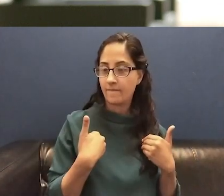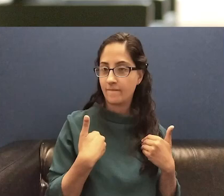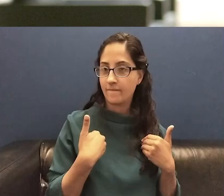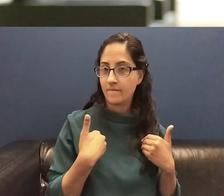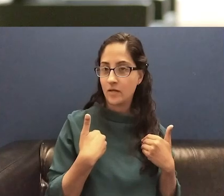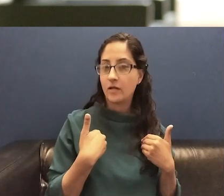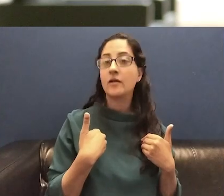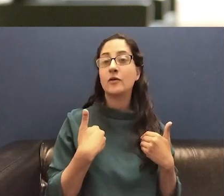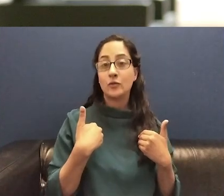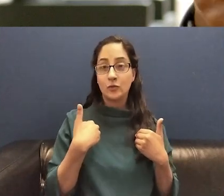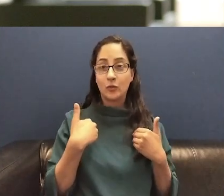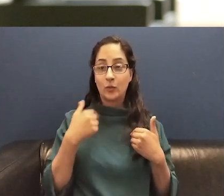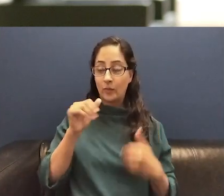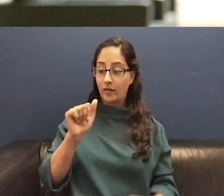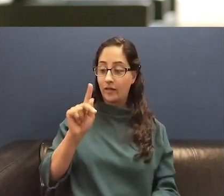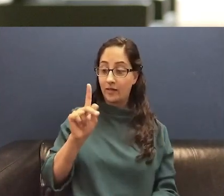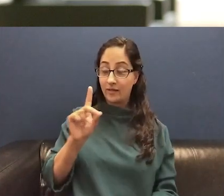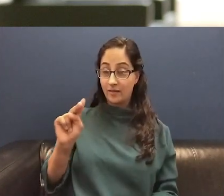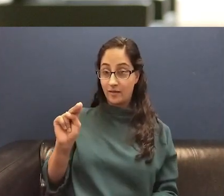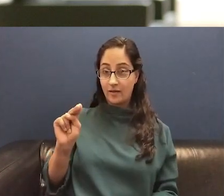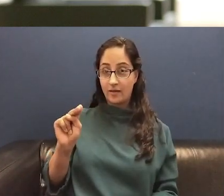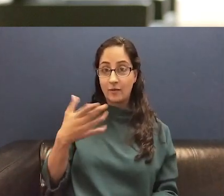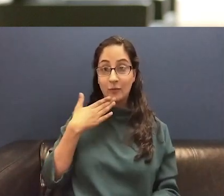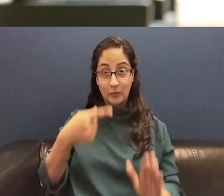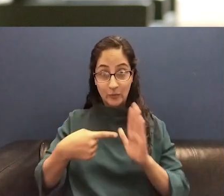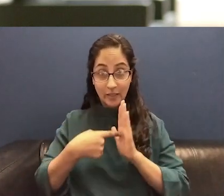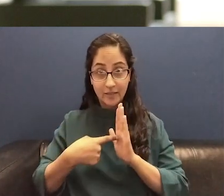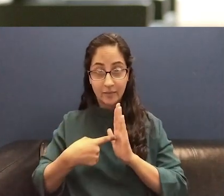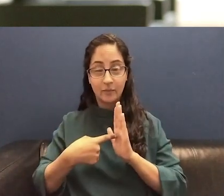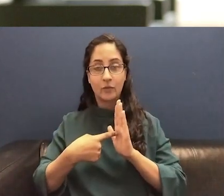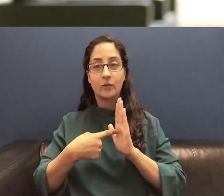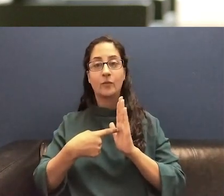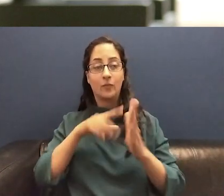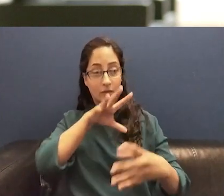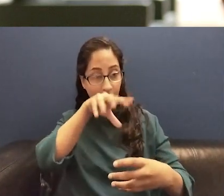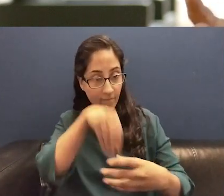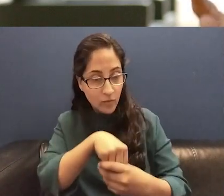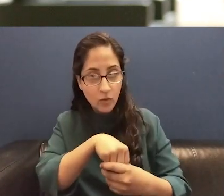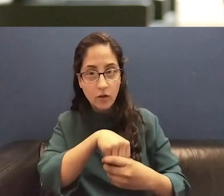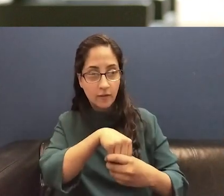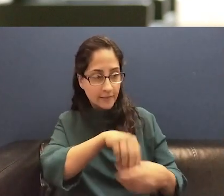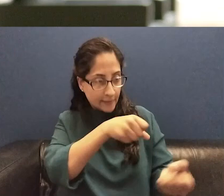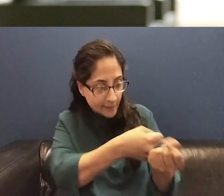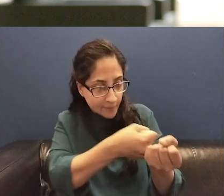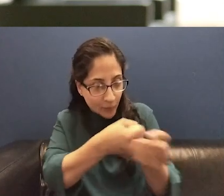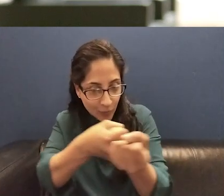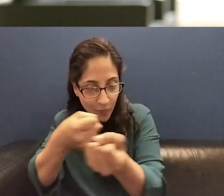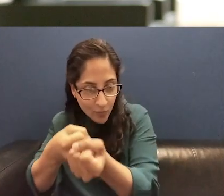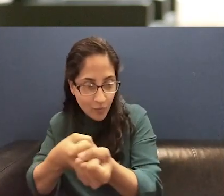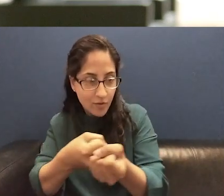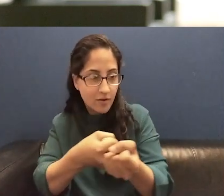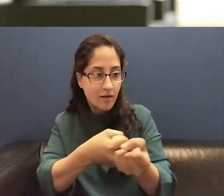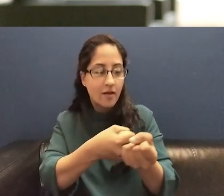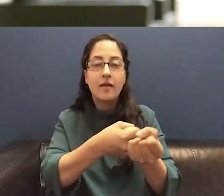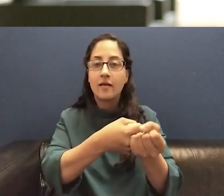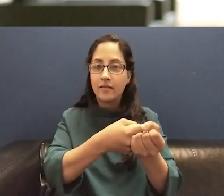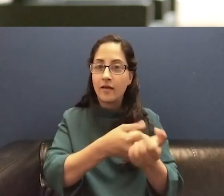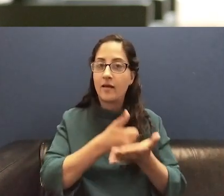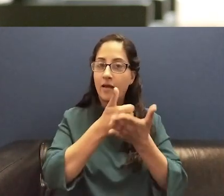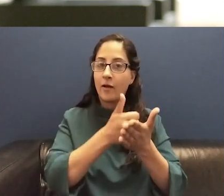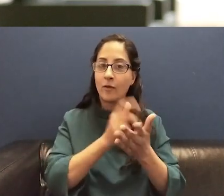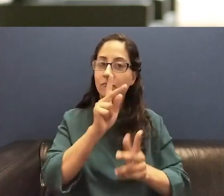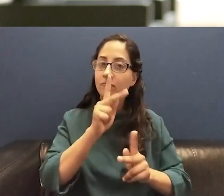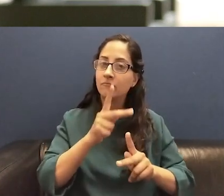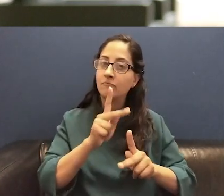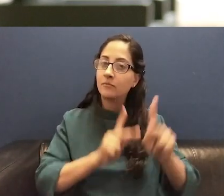their own circumstances. When that happens and we are able to support them, all kinds of things are possible. And Dr. Najmuddin has talked